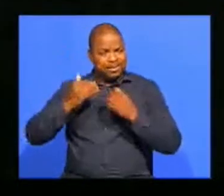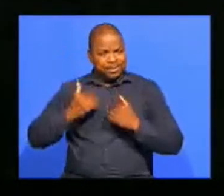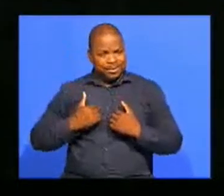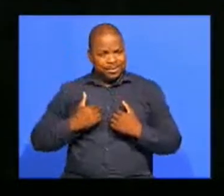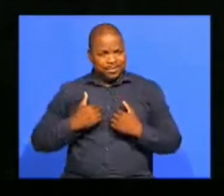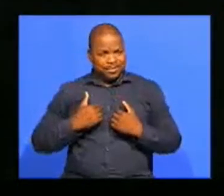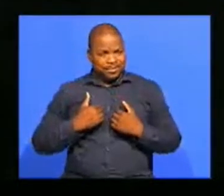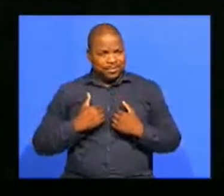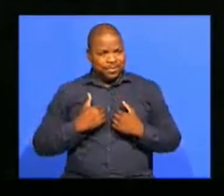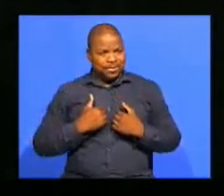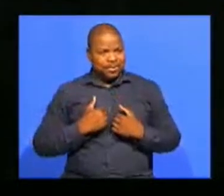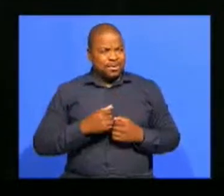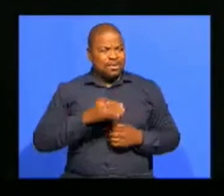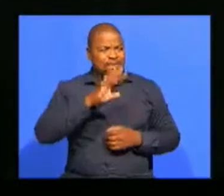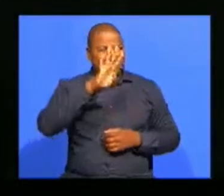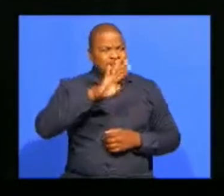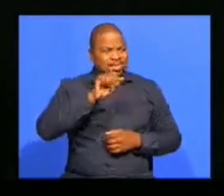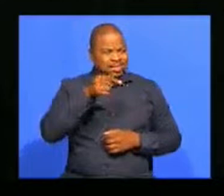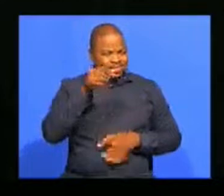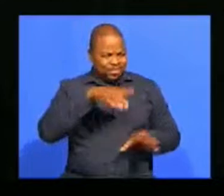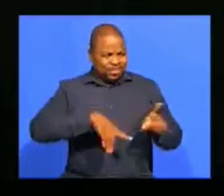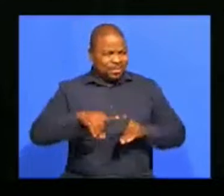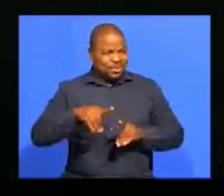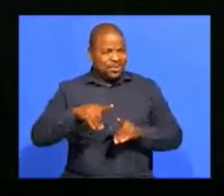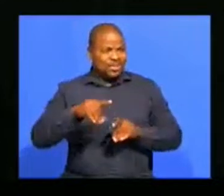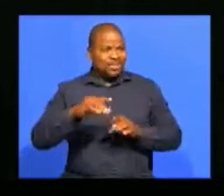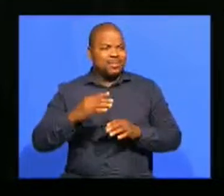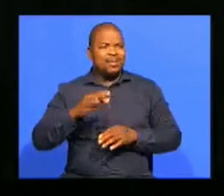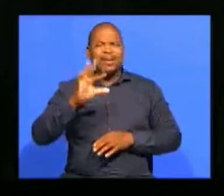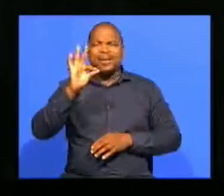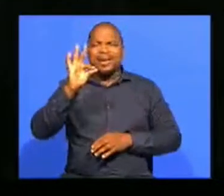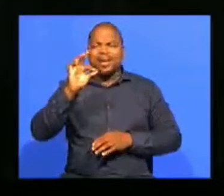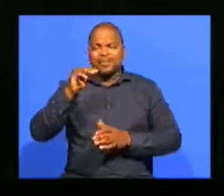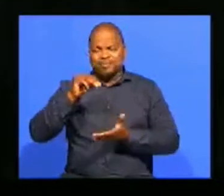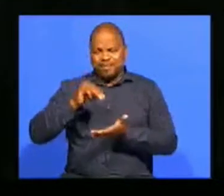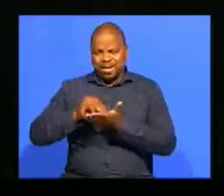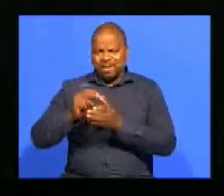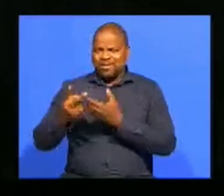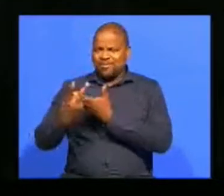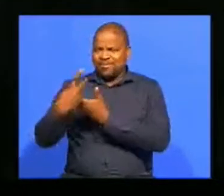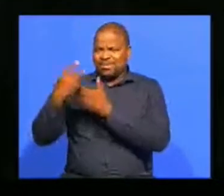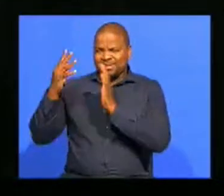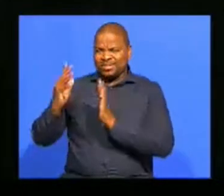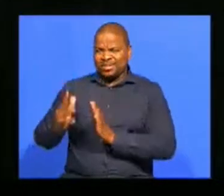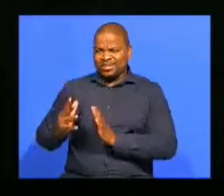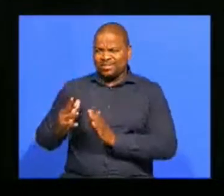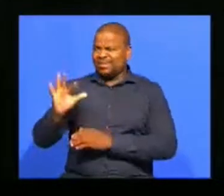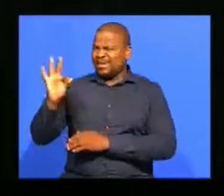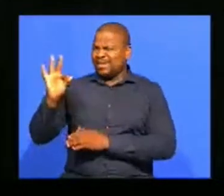Out of a population of just over 400,000 people, you had like 9 million visitors. 9 million.